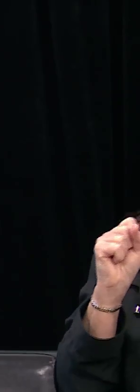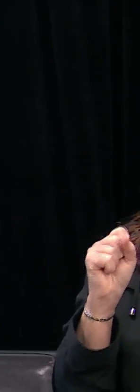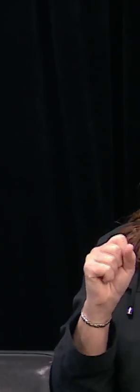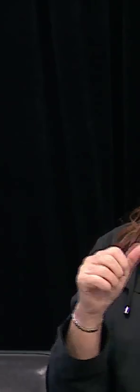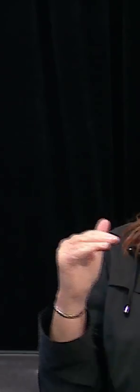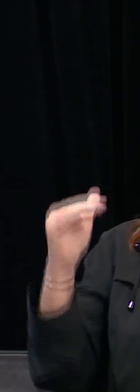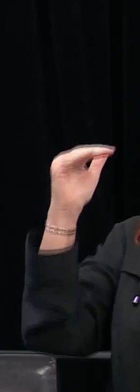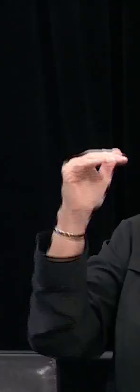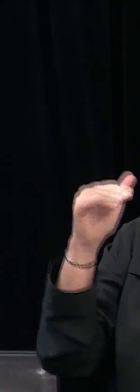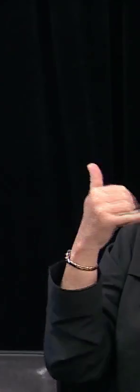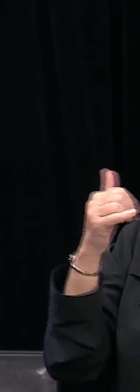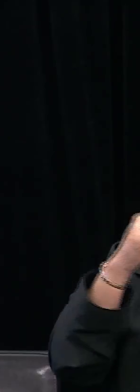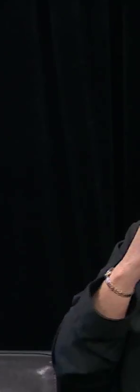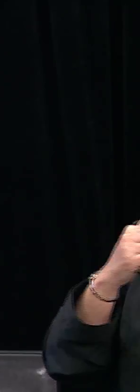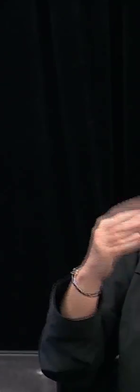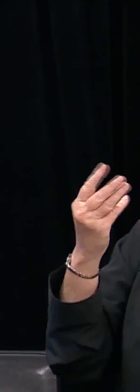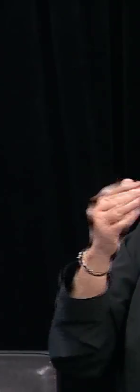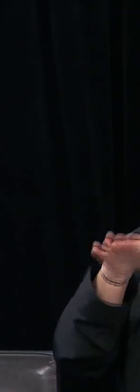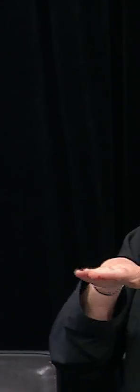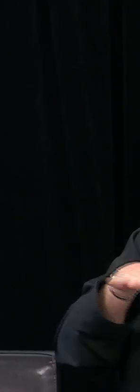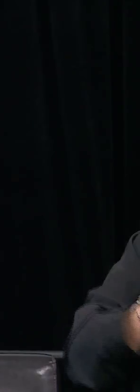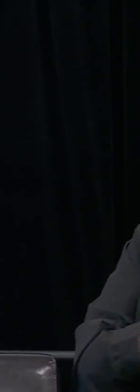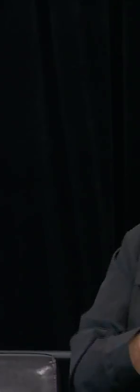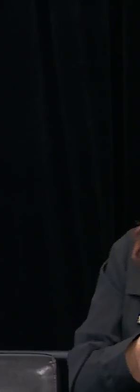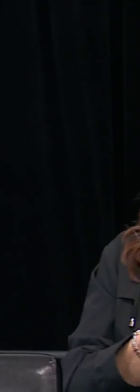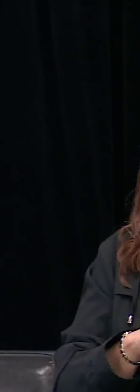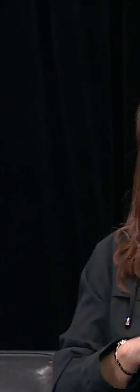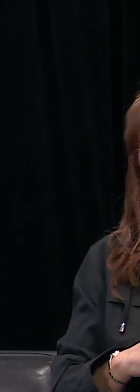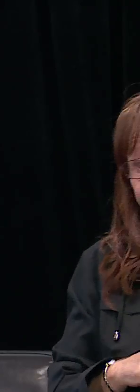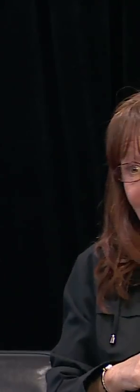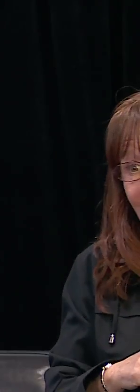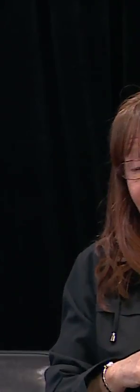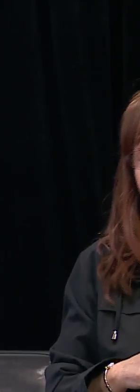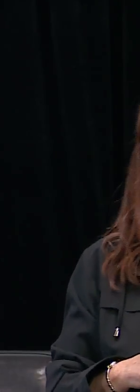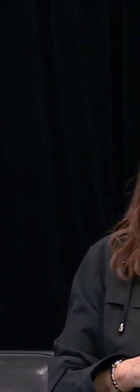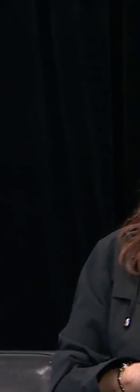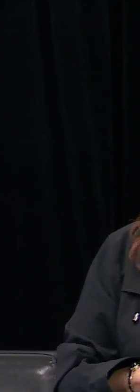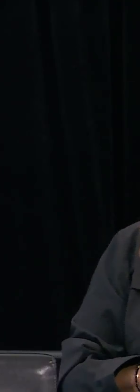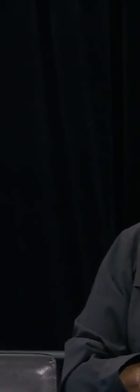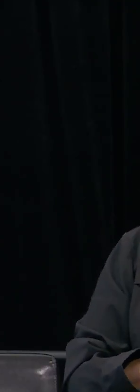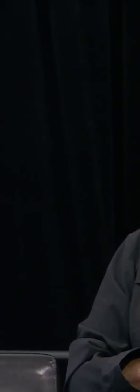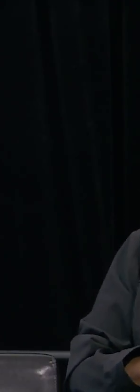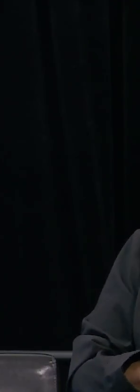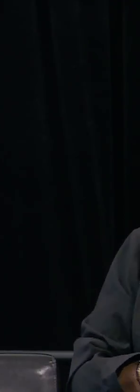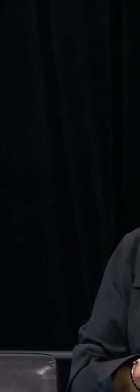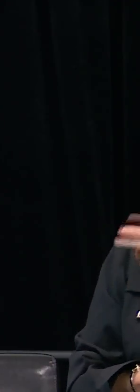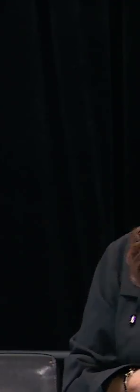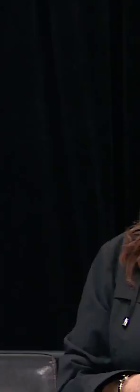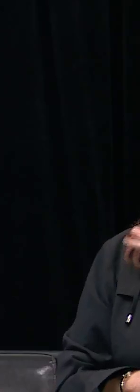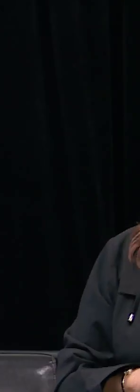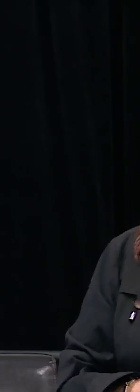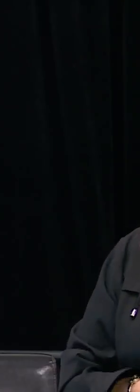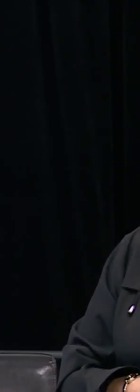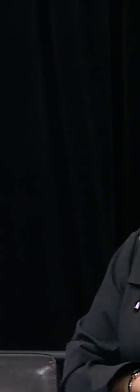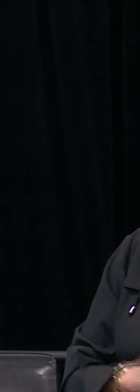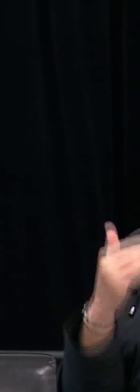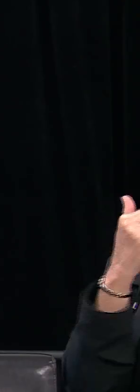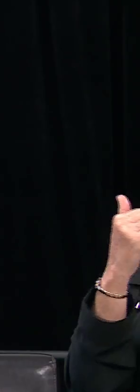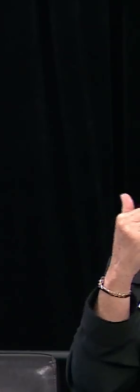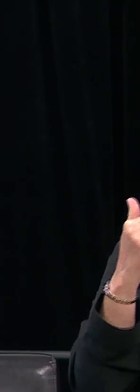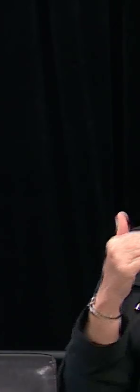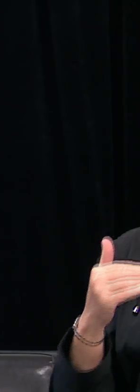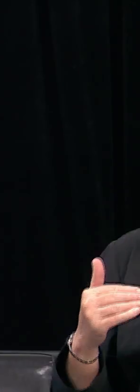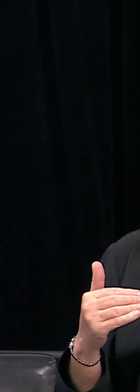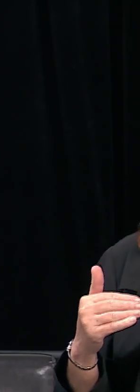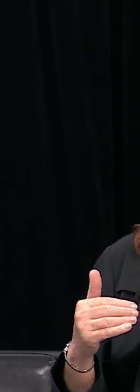Whereas for deaf and hard of hearing person, usually both of them can see properly. So this is the channel that we think should be the